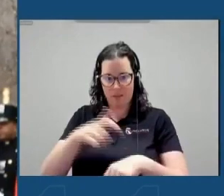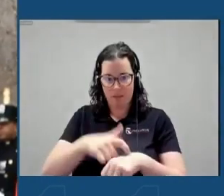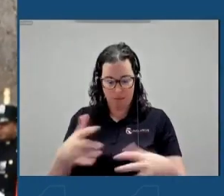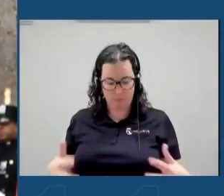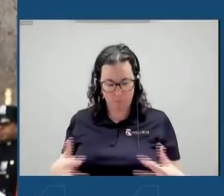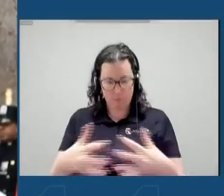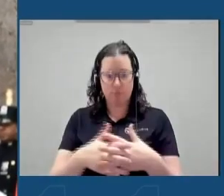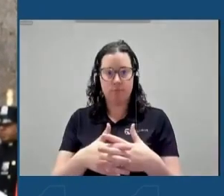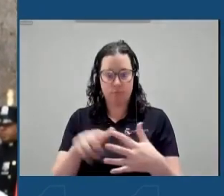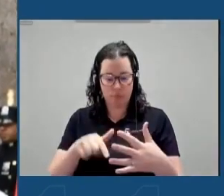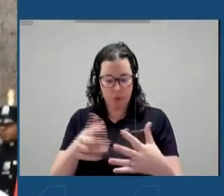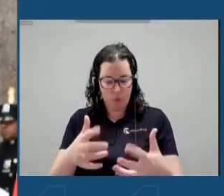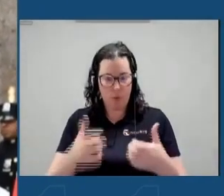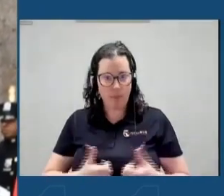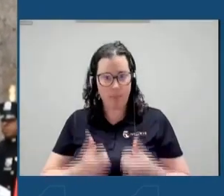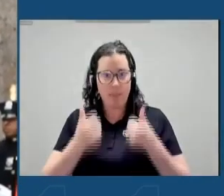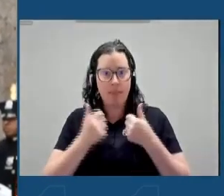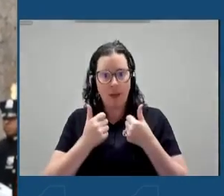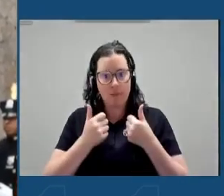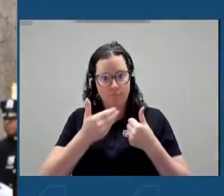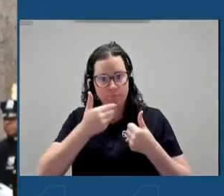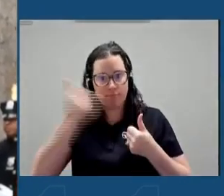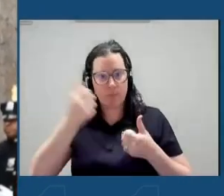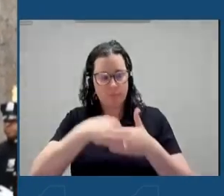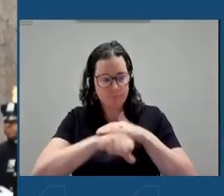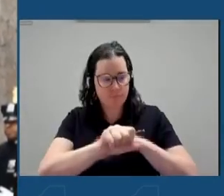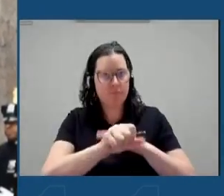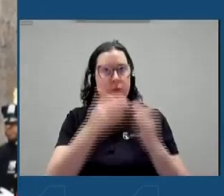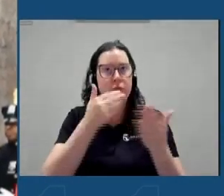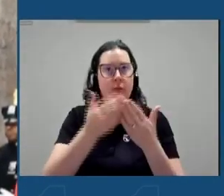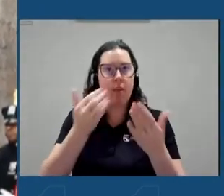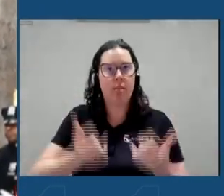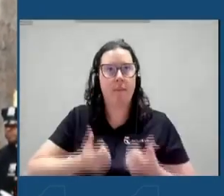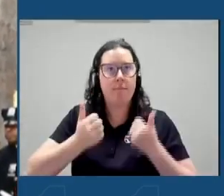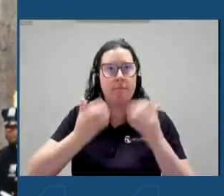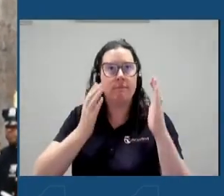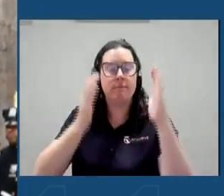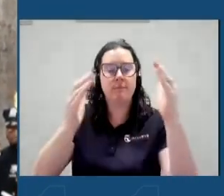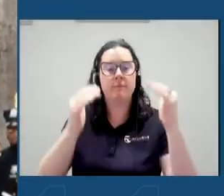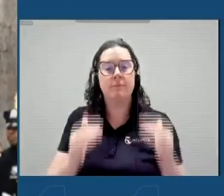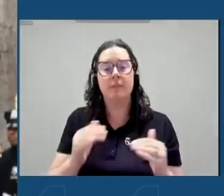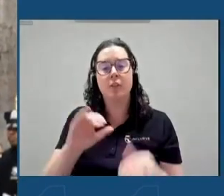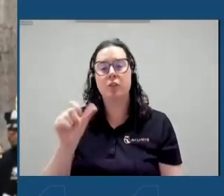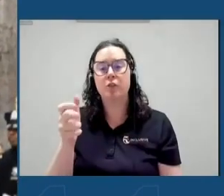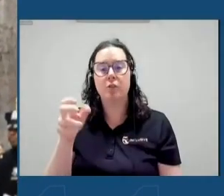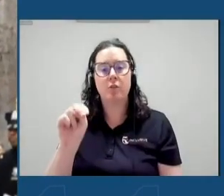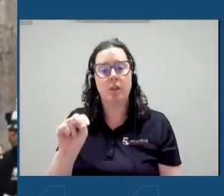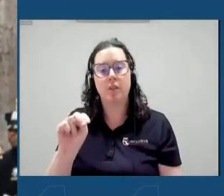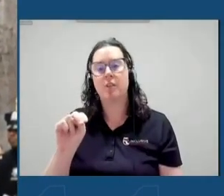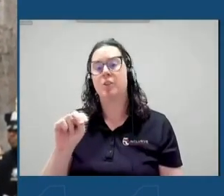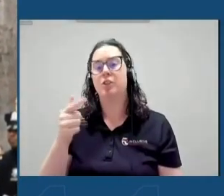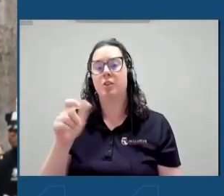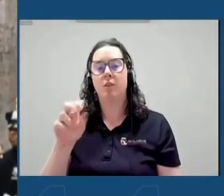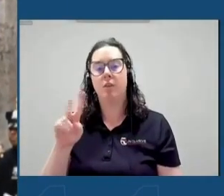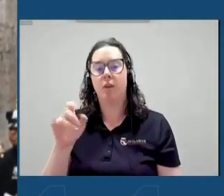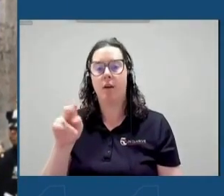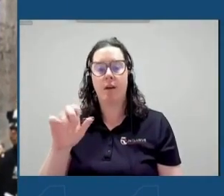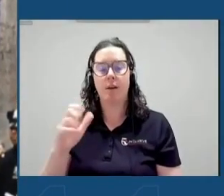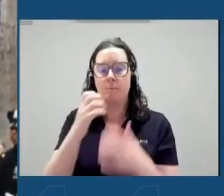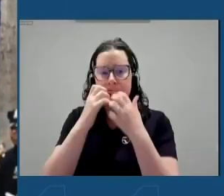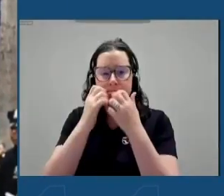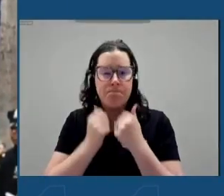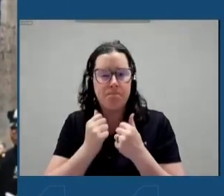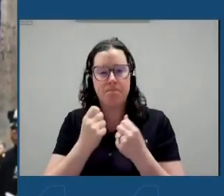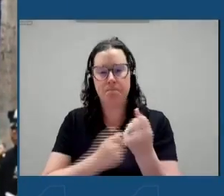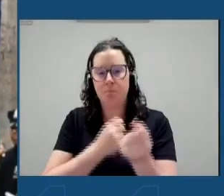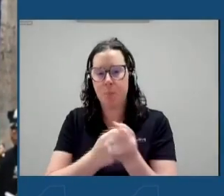around the world aspire to. John Giovanni, a passionate Mets fan. He would have been so excited this year to